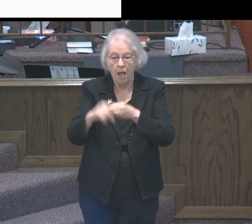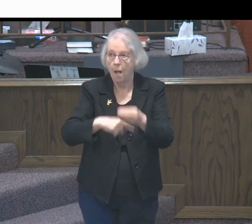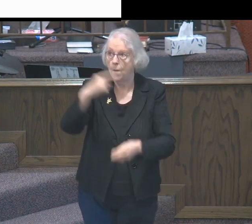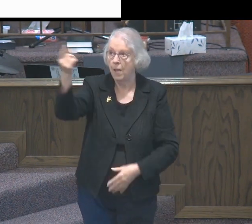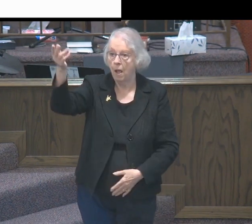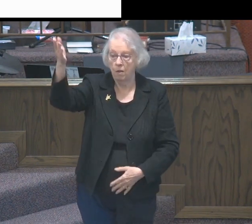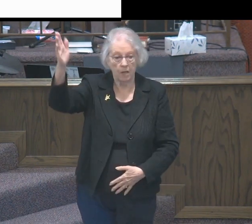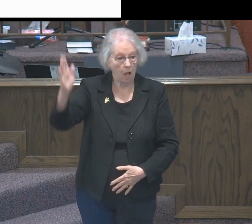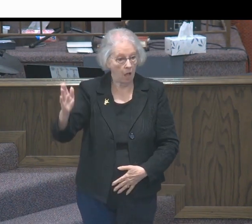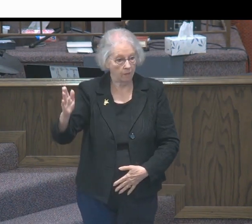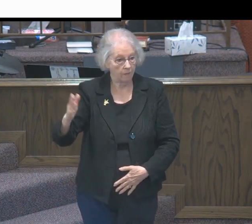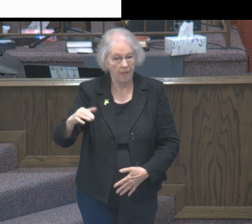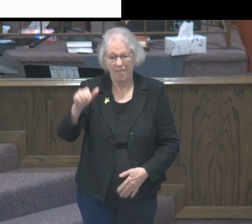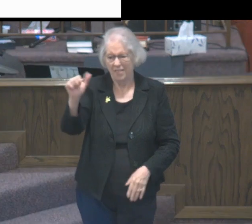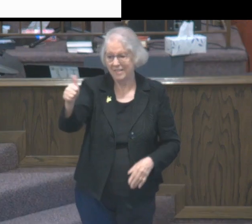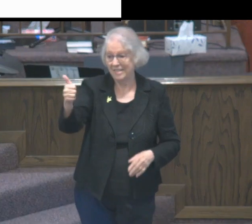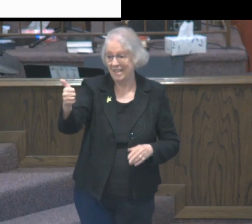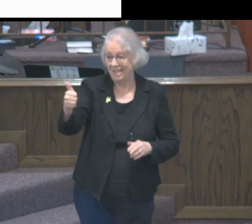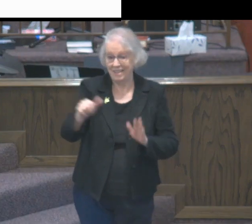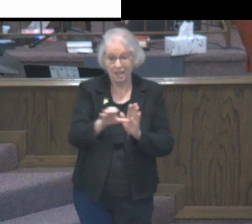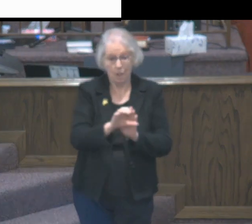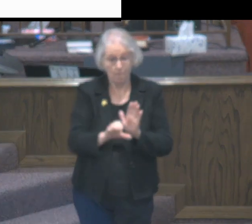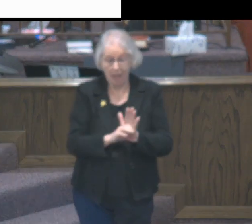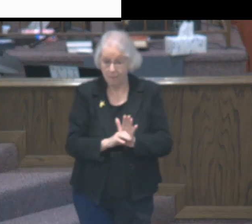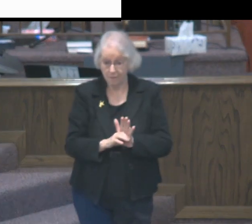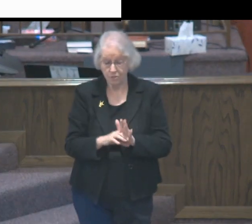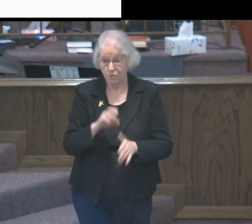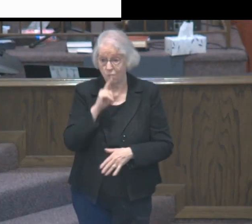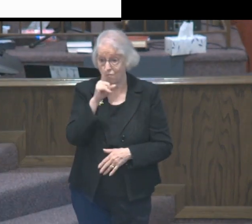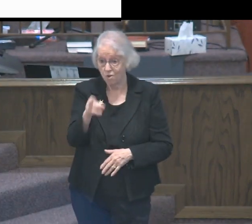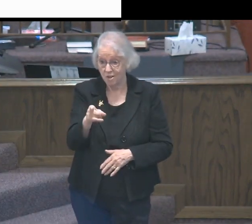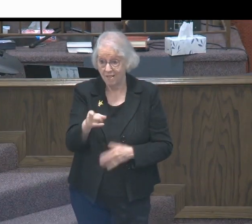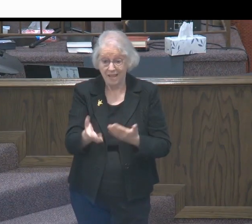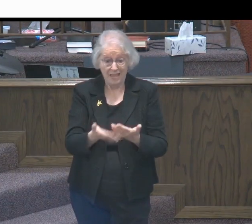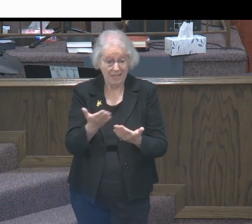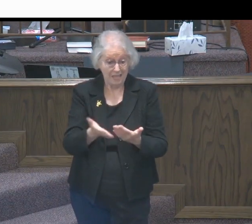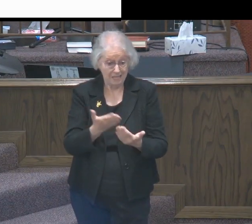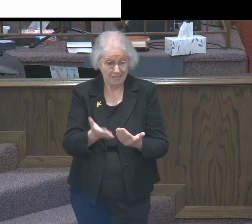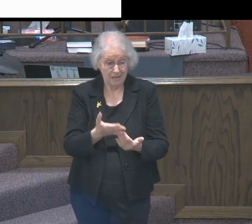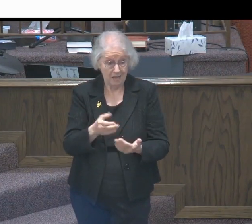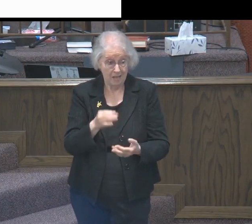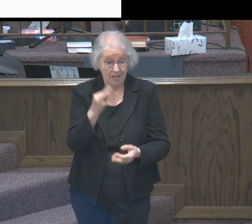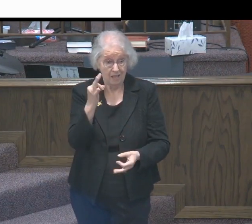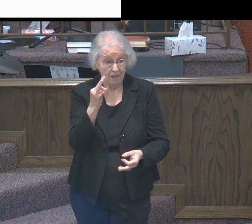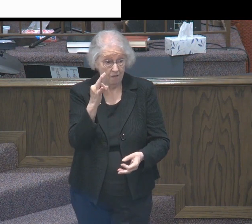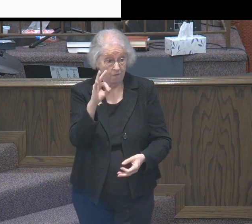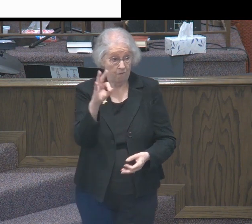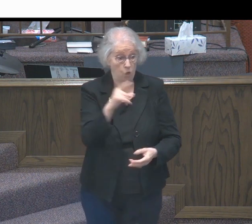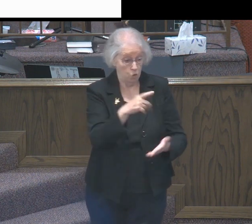not lie, and I'm good, right? The physical act, right?